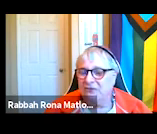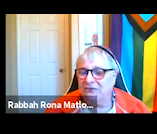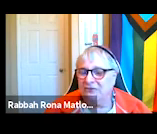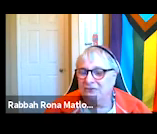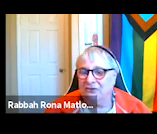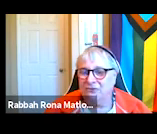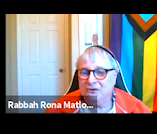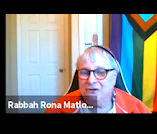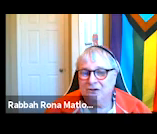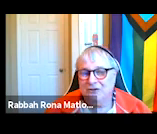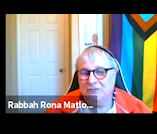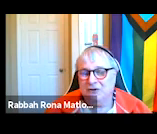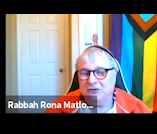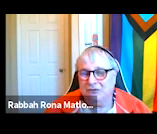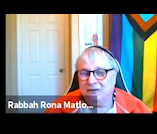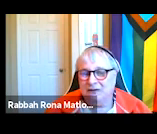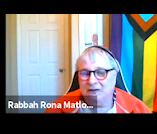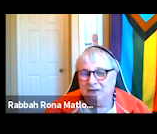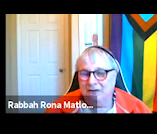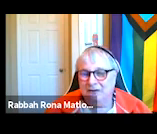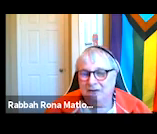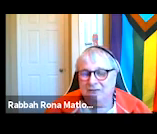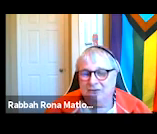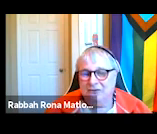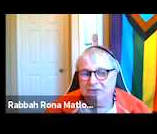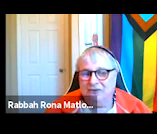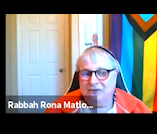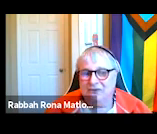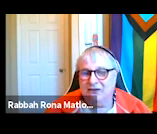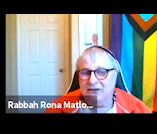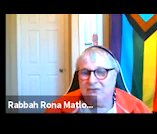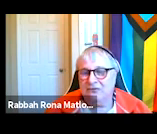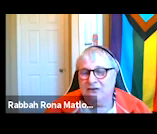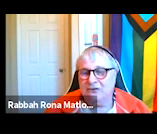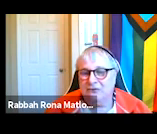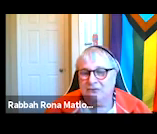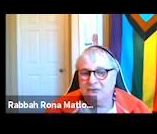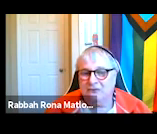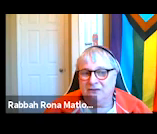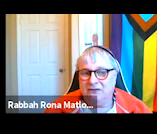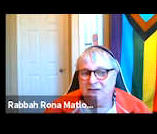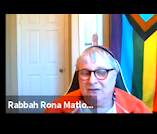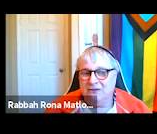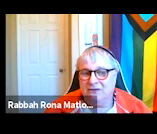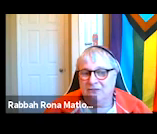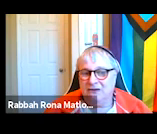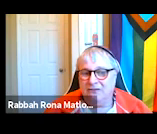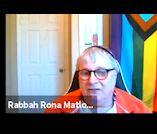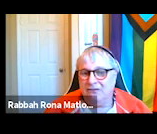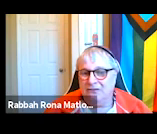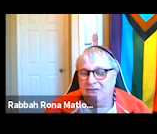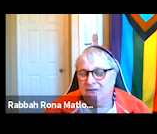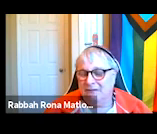We told you so. But again, even though this says psychiatric diagnoses, the